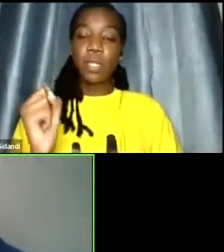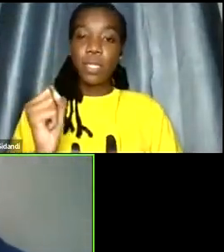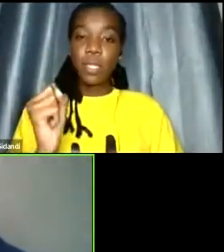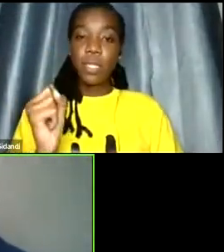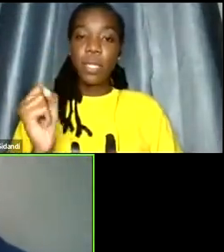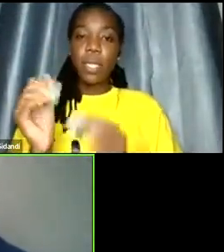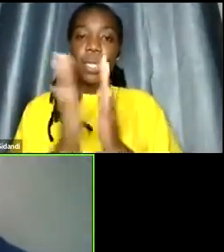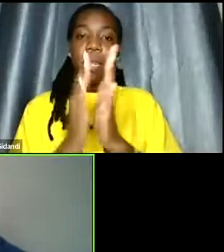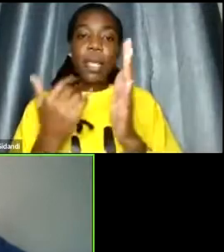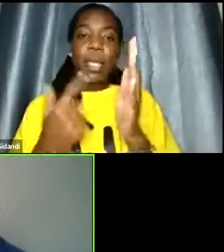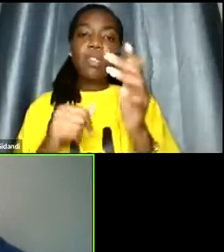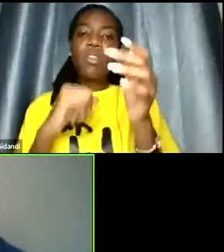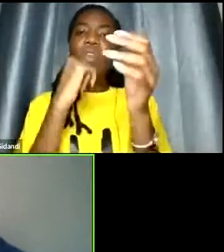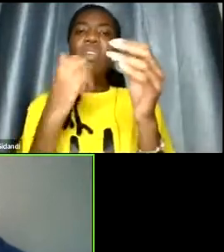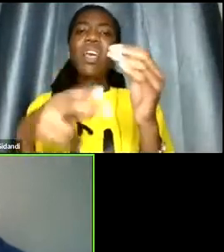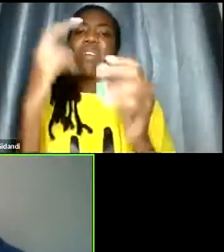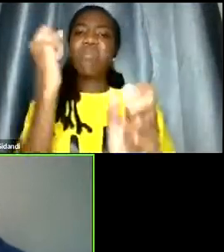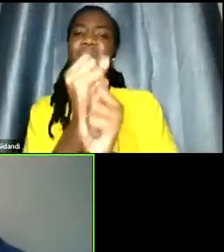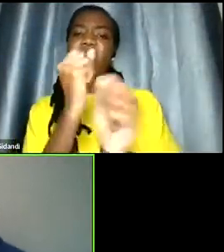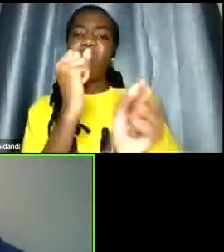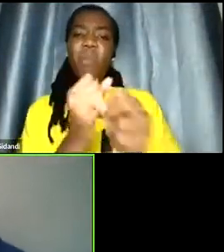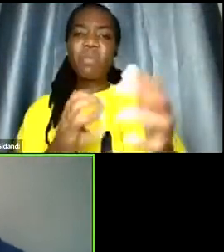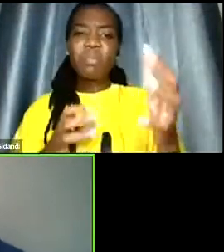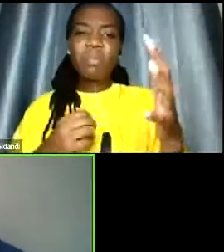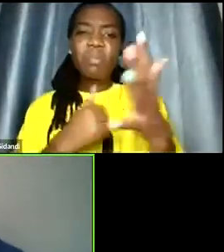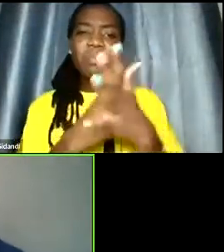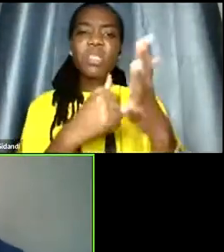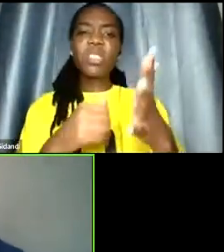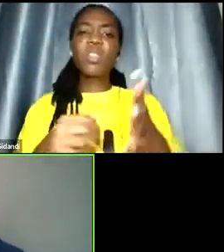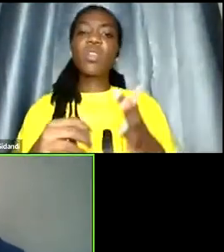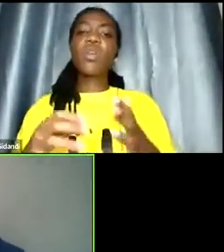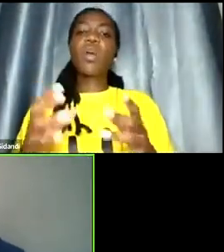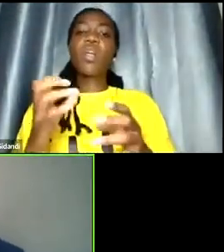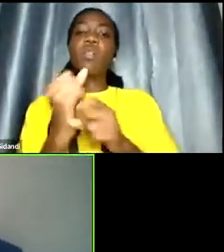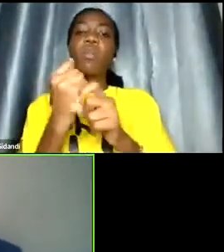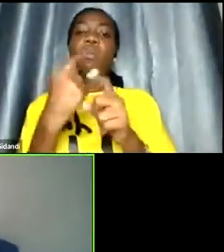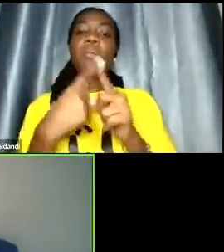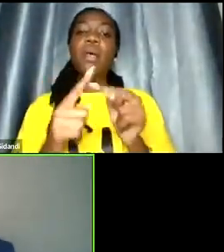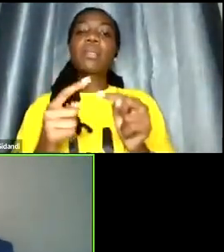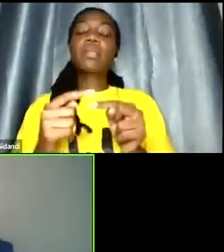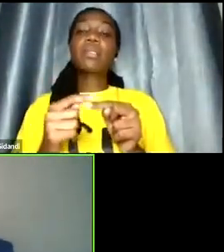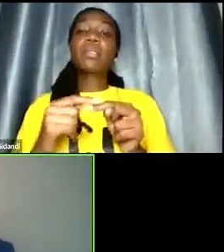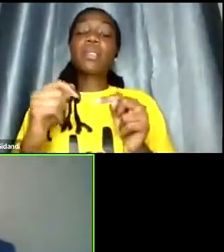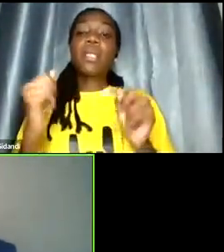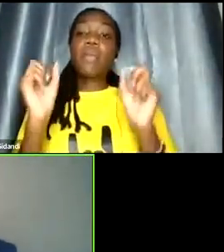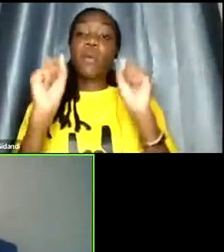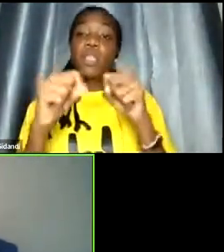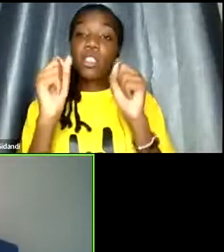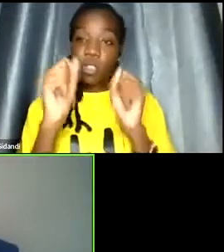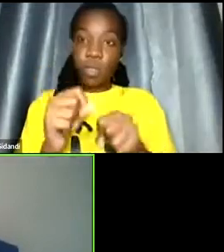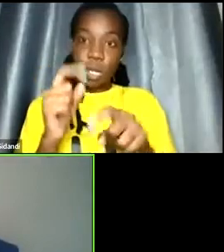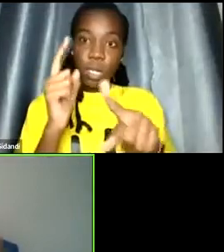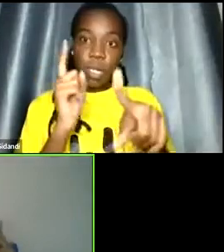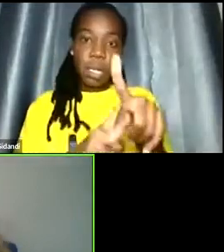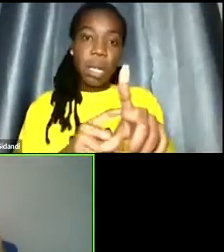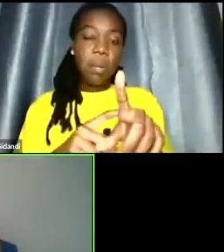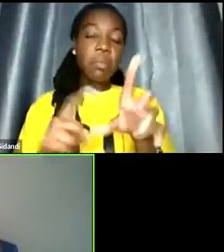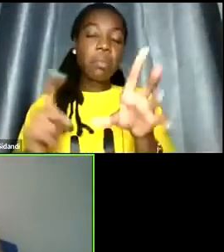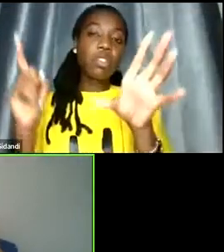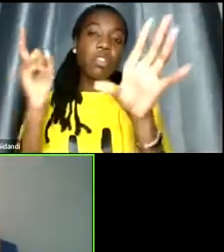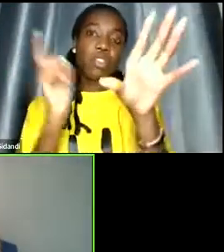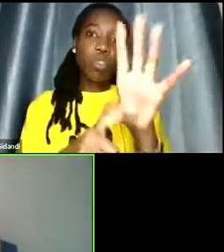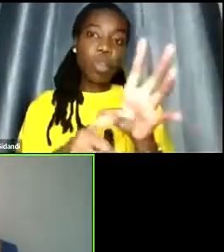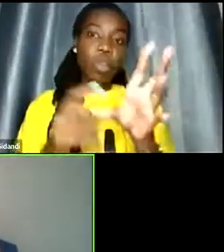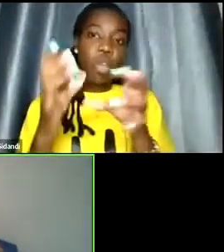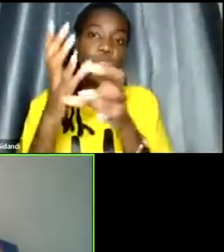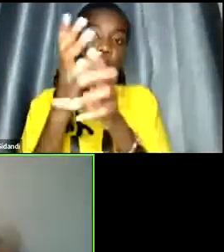organization, but high potential. When people join an organization at entry level, look out for these